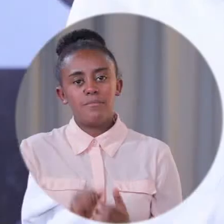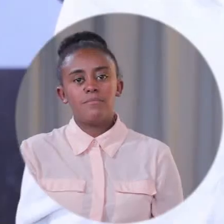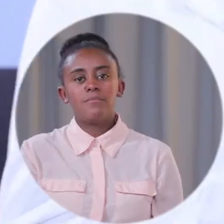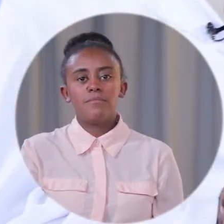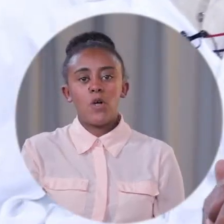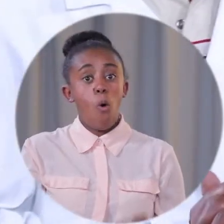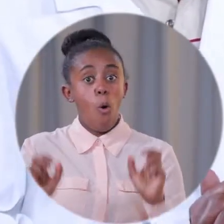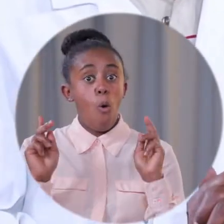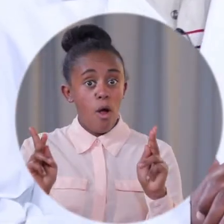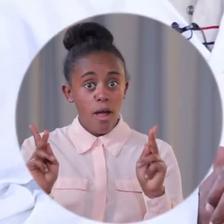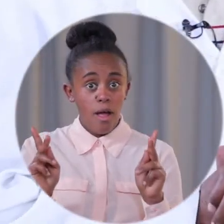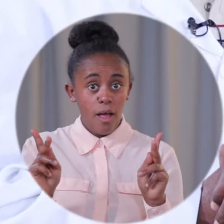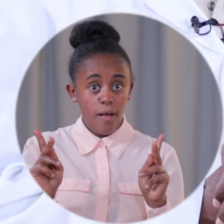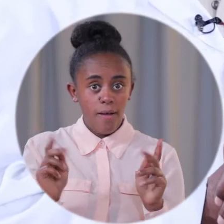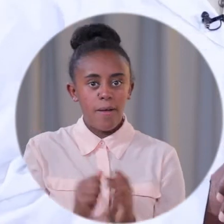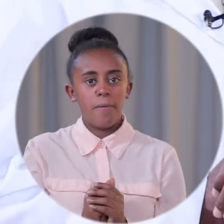Okay.